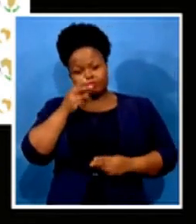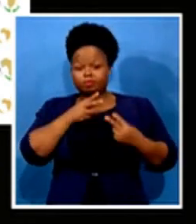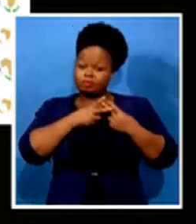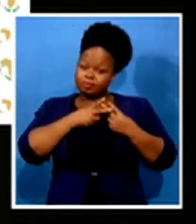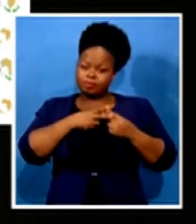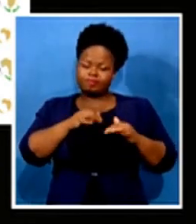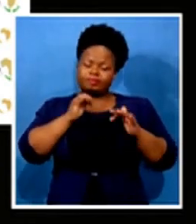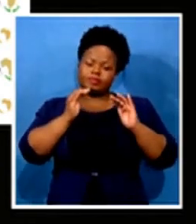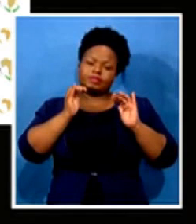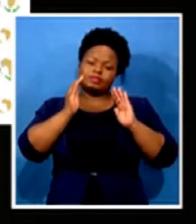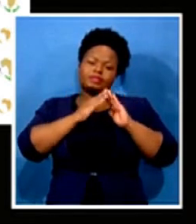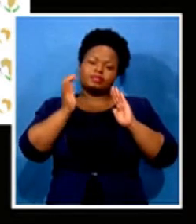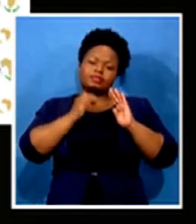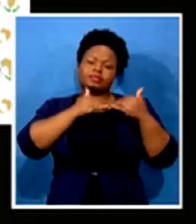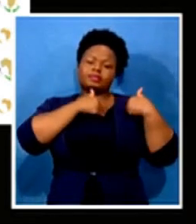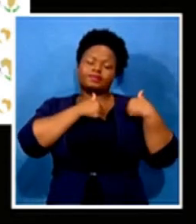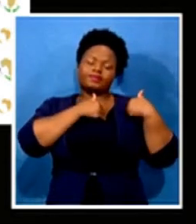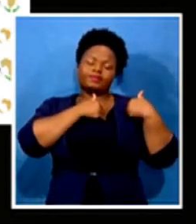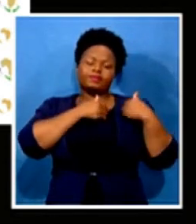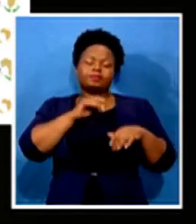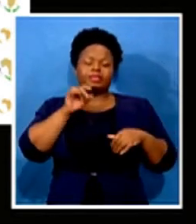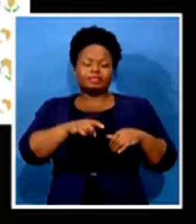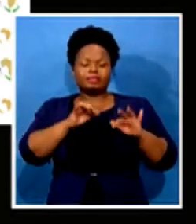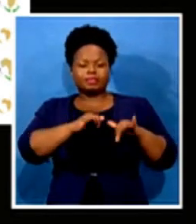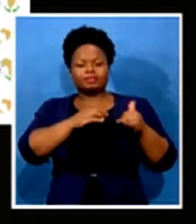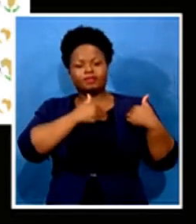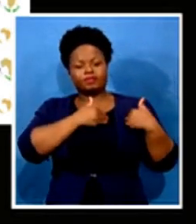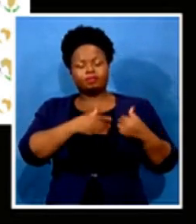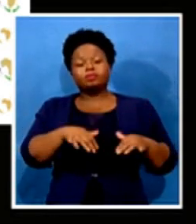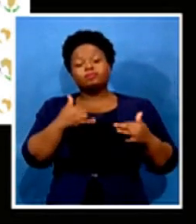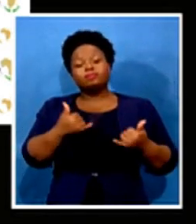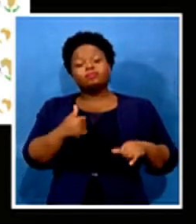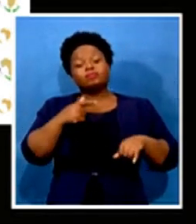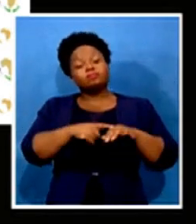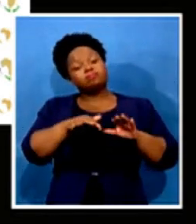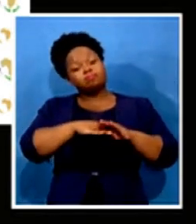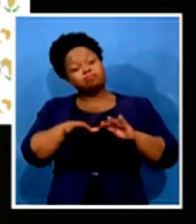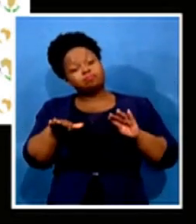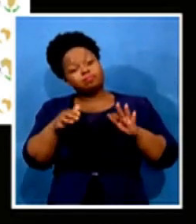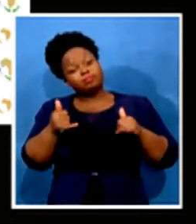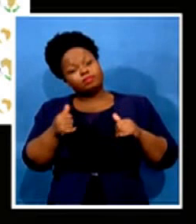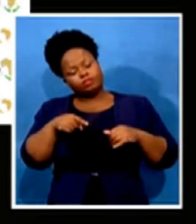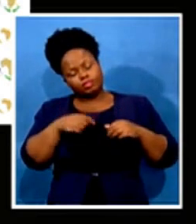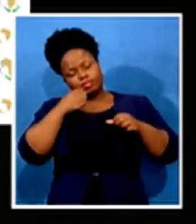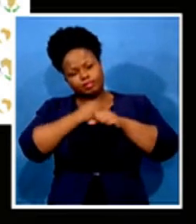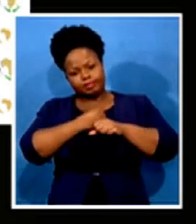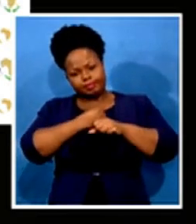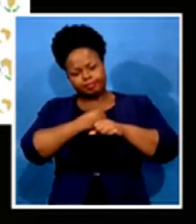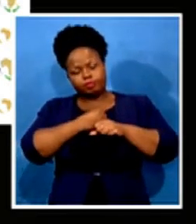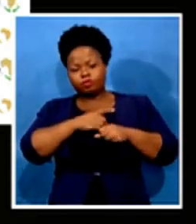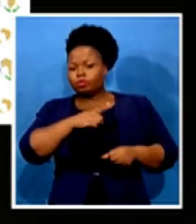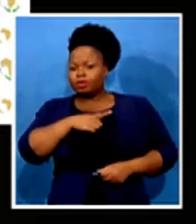much, Lillian. So it is time for us to part, at least for this year, because this is our last press briefing